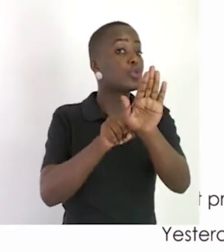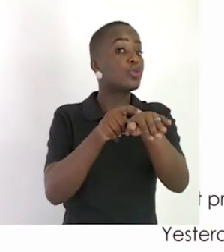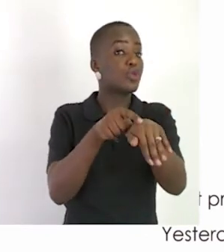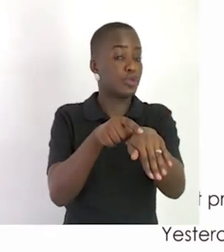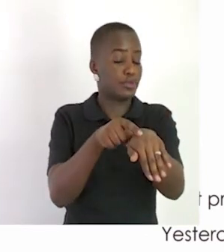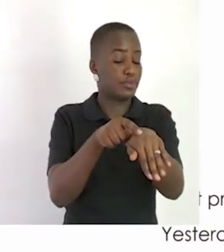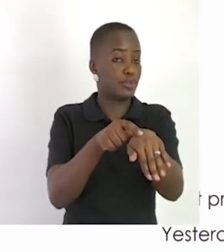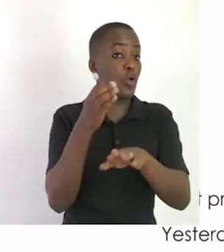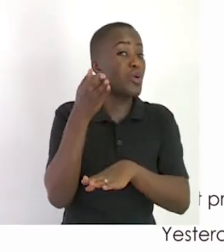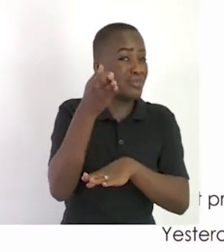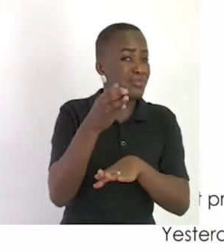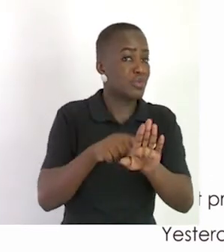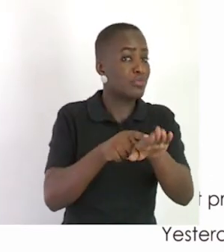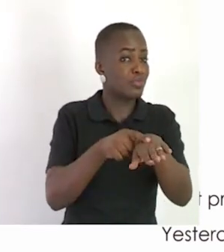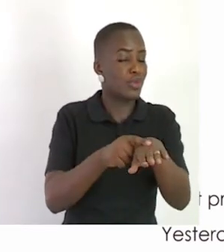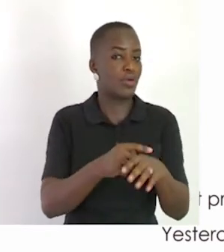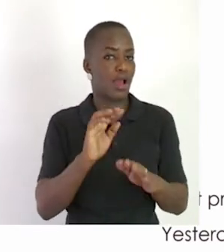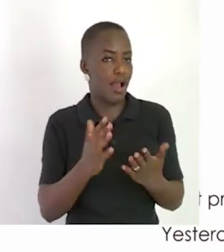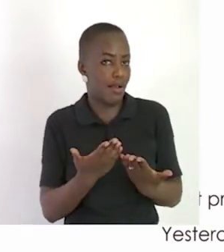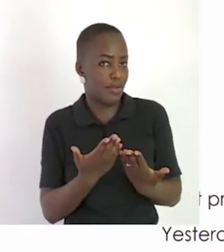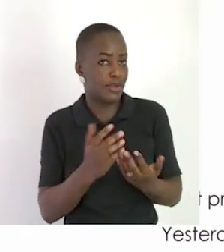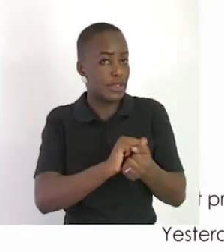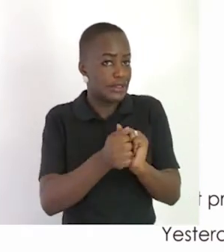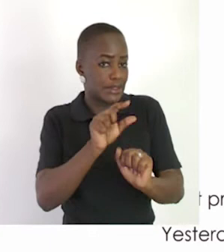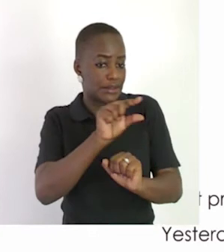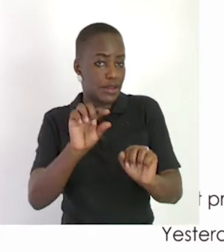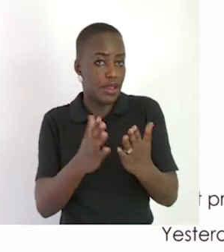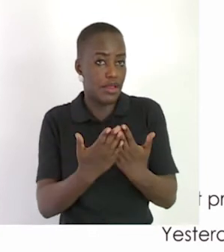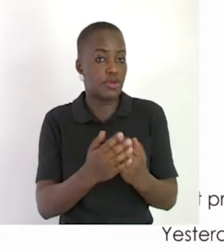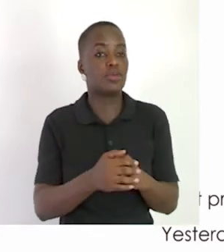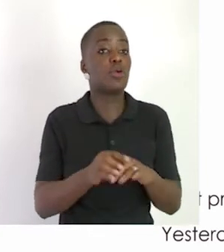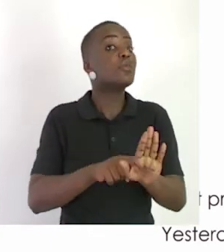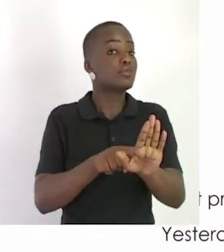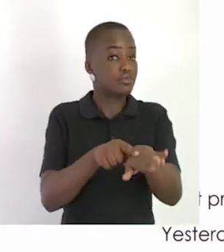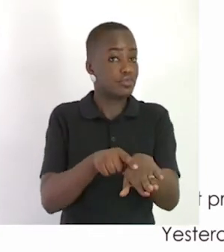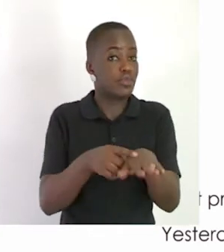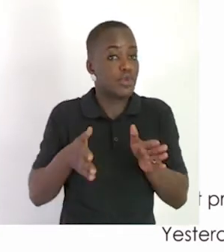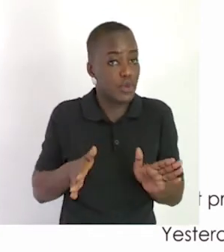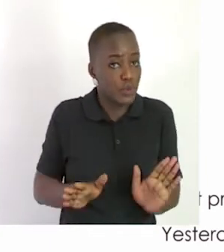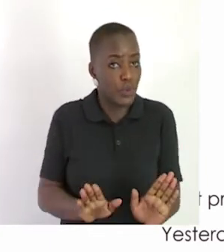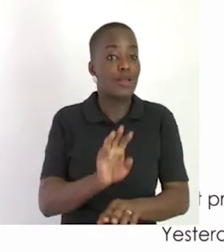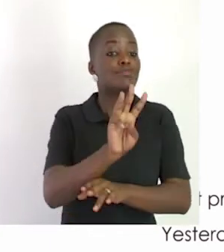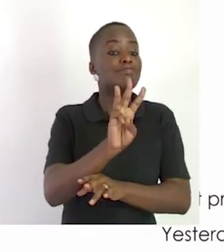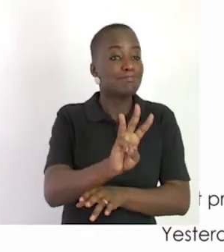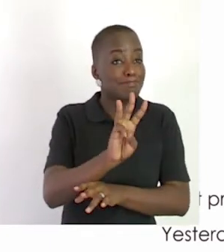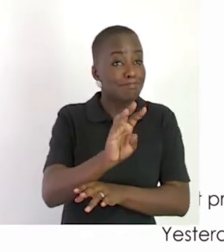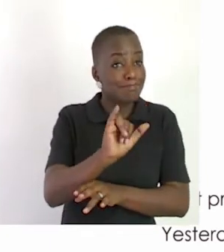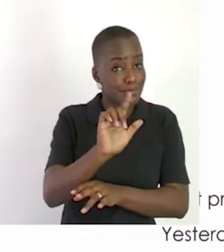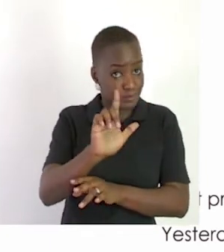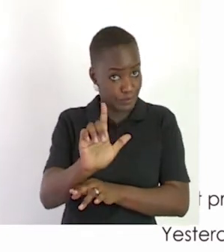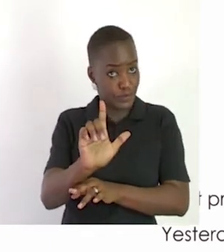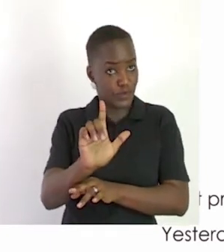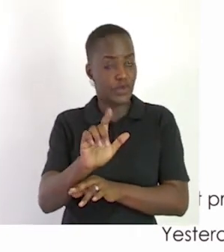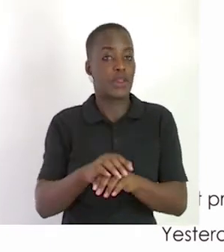the future, which is tomorrow, you will say, tomorrow, the girl will wear